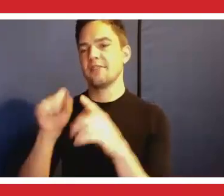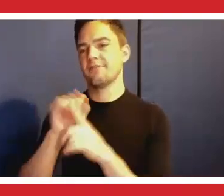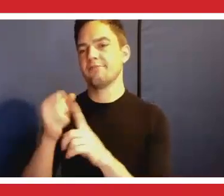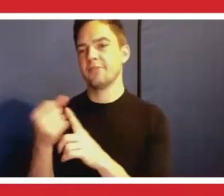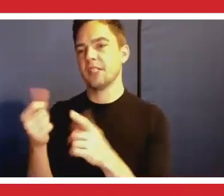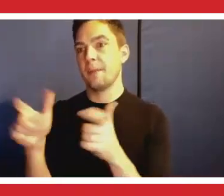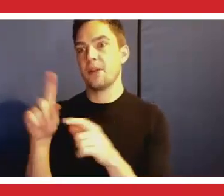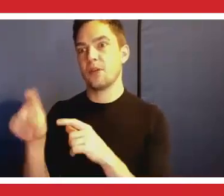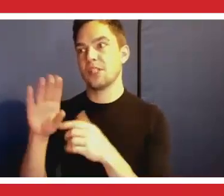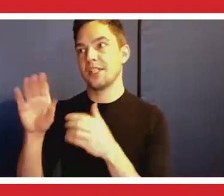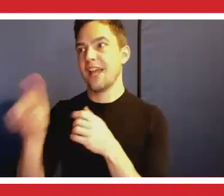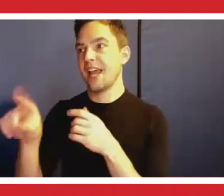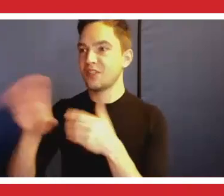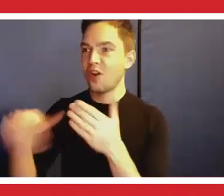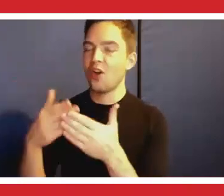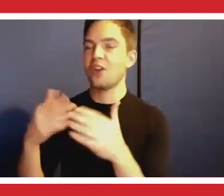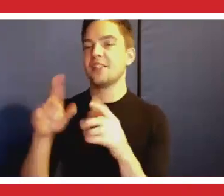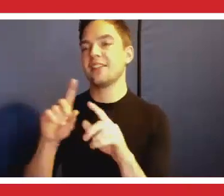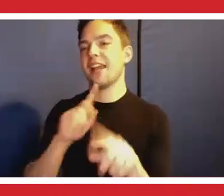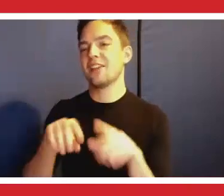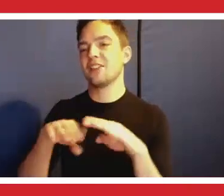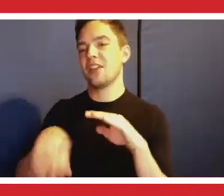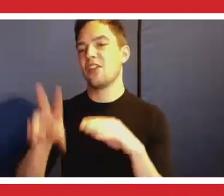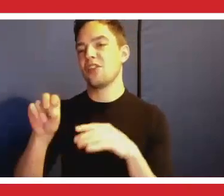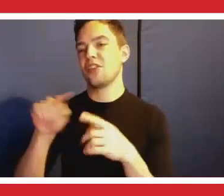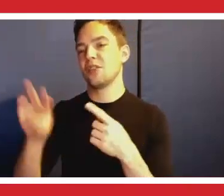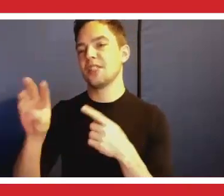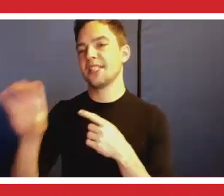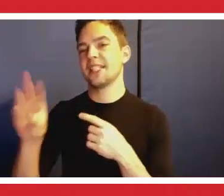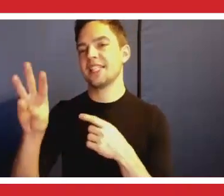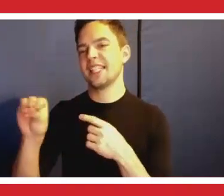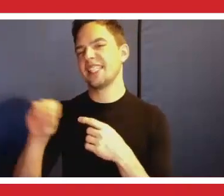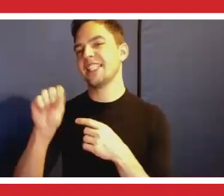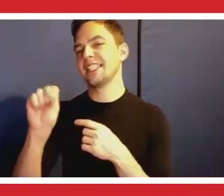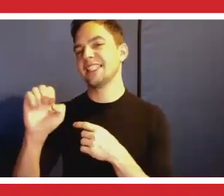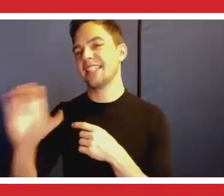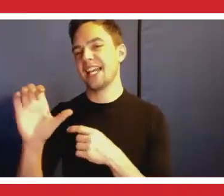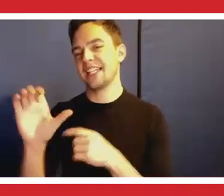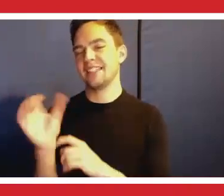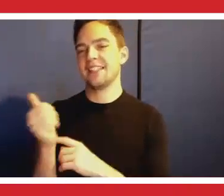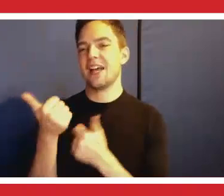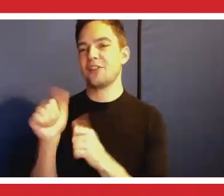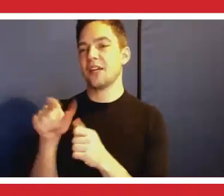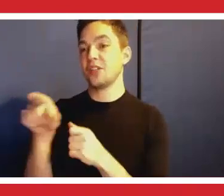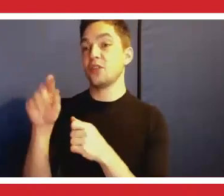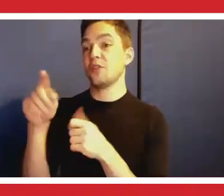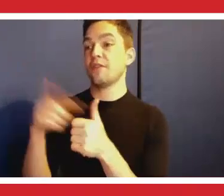to answer in 30 to 60 seconds, but I'm going to try, and I'm going to start with you, Mike.